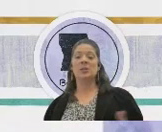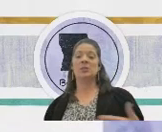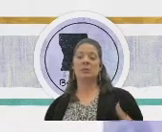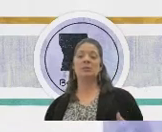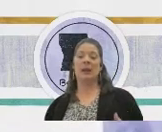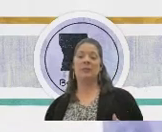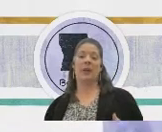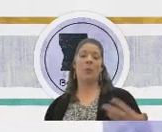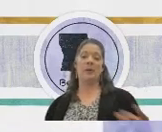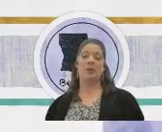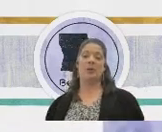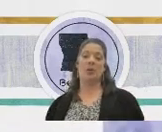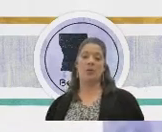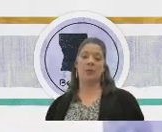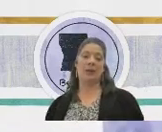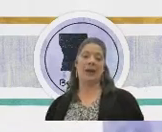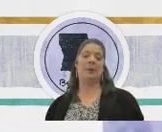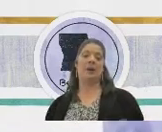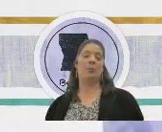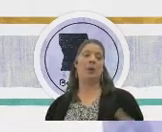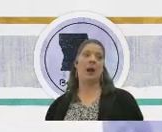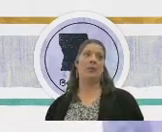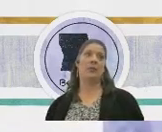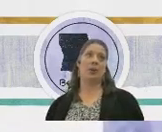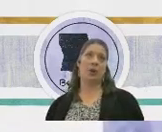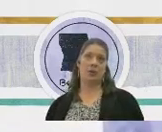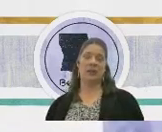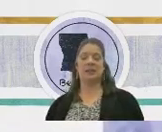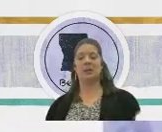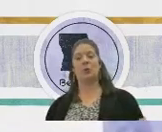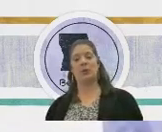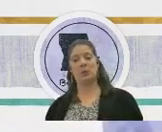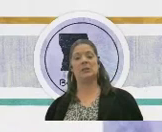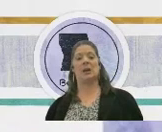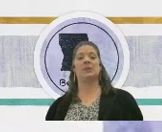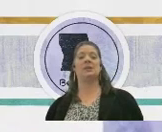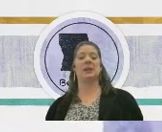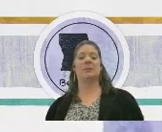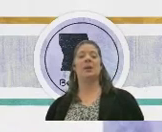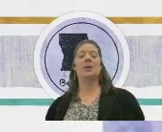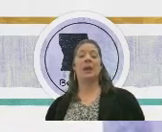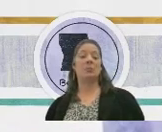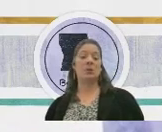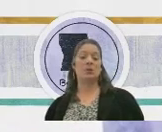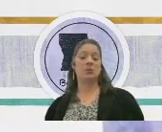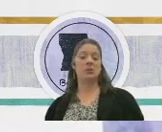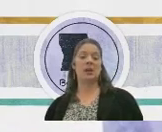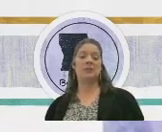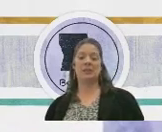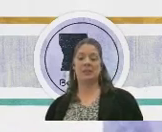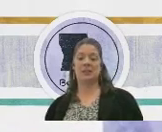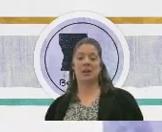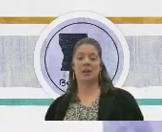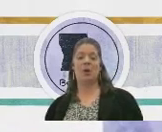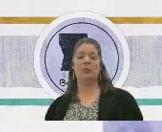year. So that will allow for that 1 year overlap where either the current exam or the newly adopted exam can be used.